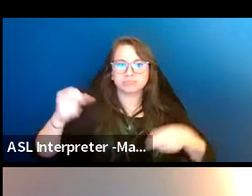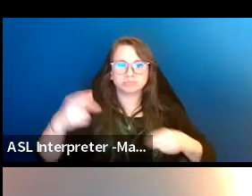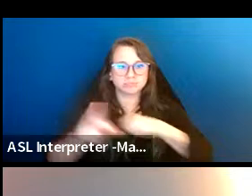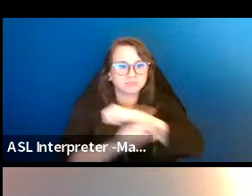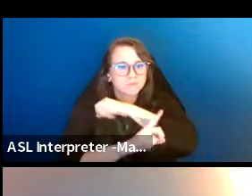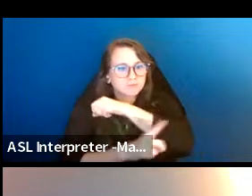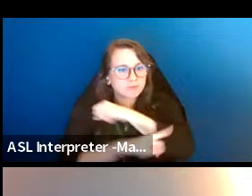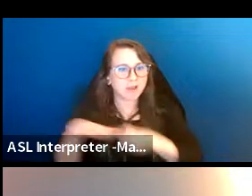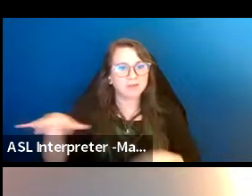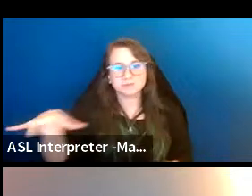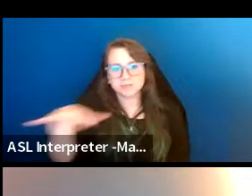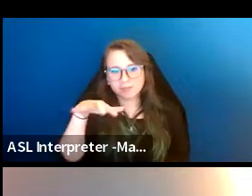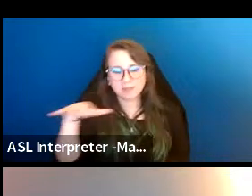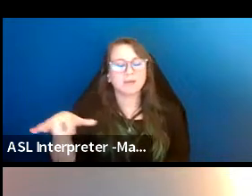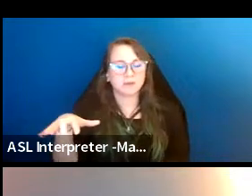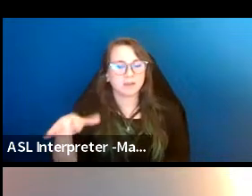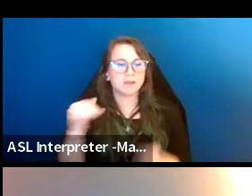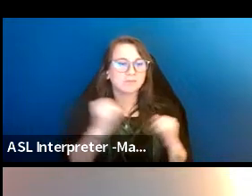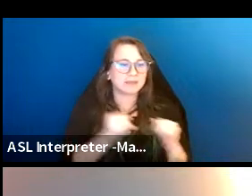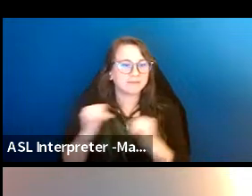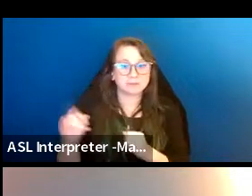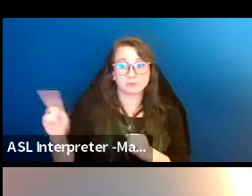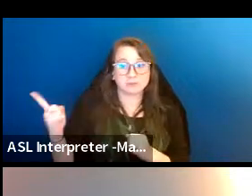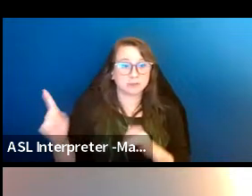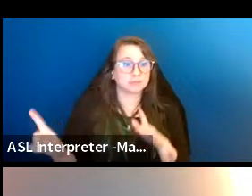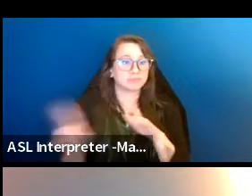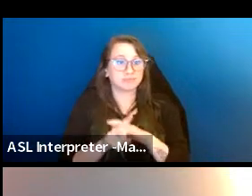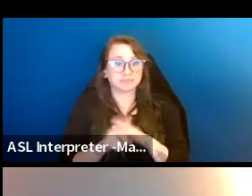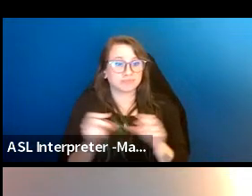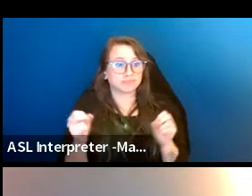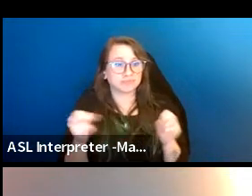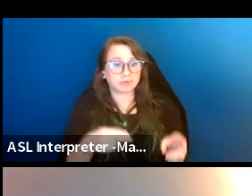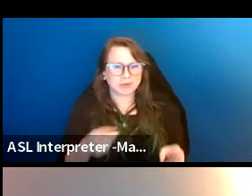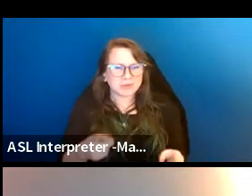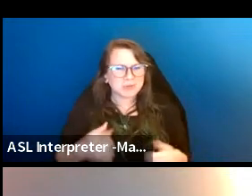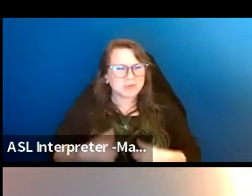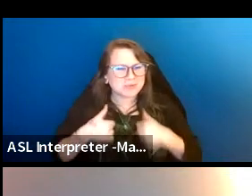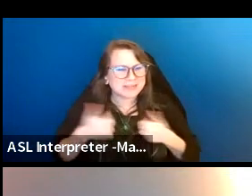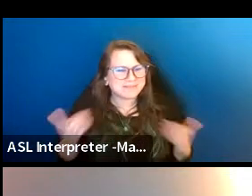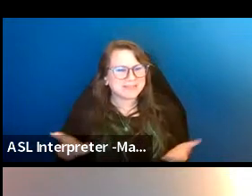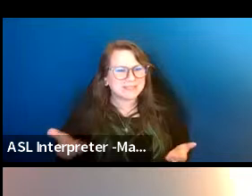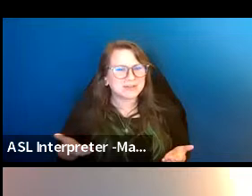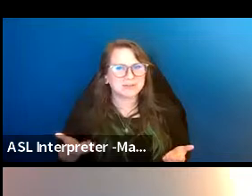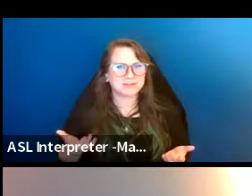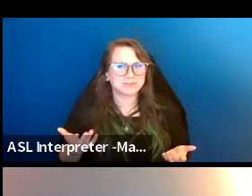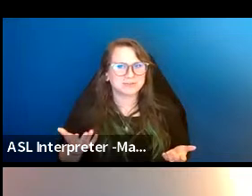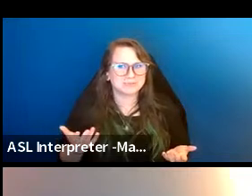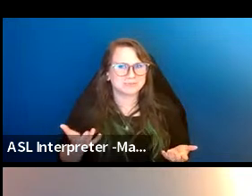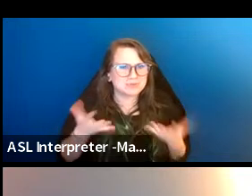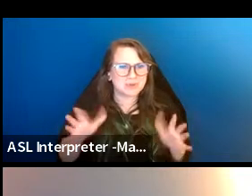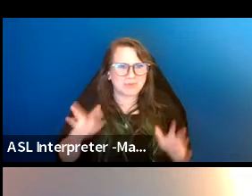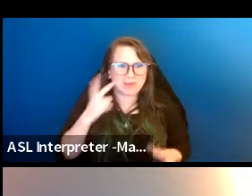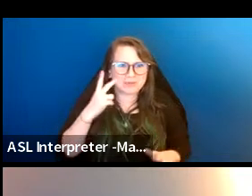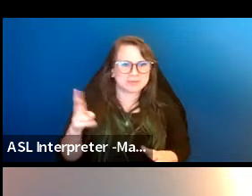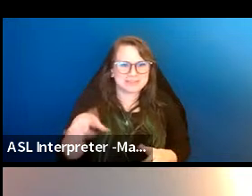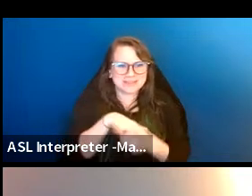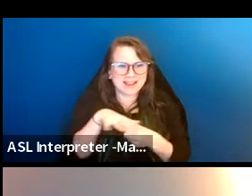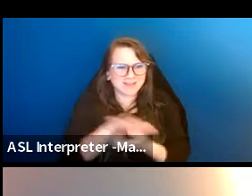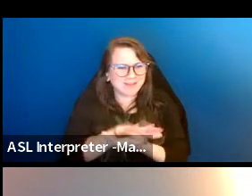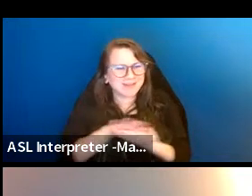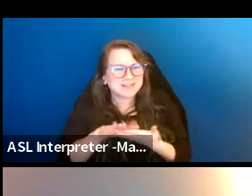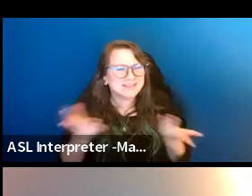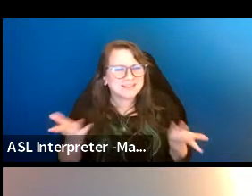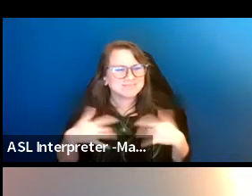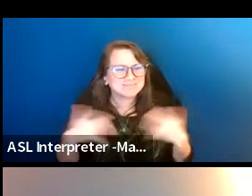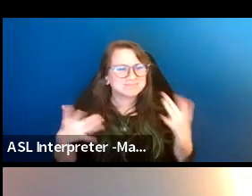and individuals who are just coming here and just, I mean, you live here and you're not wanting to see the area clean. And so